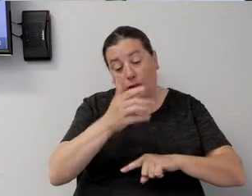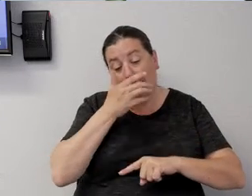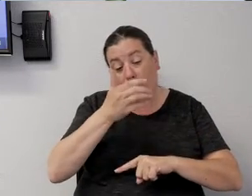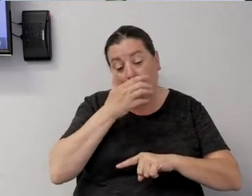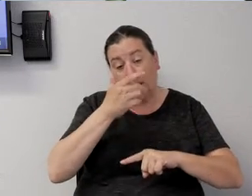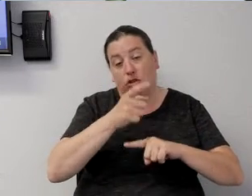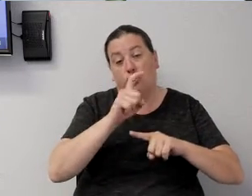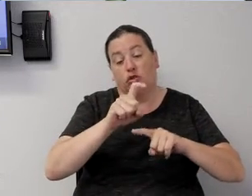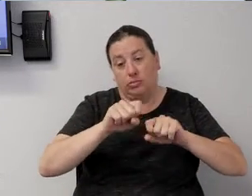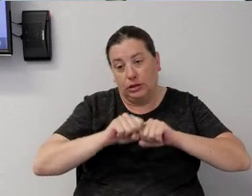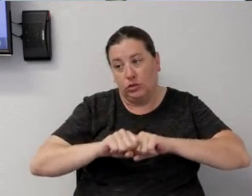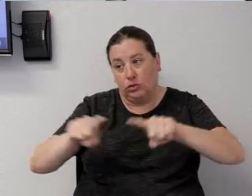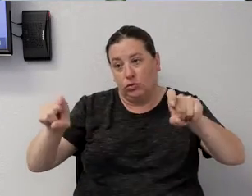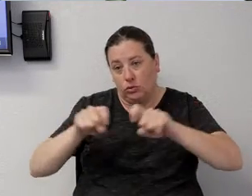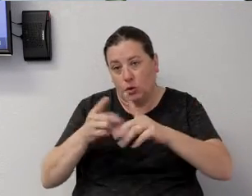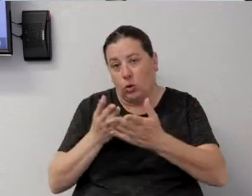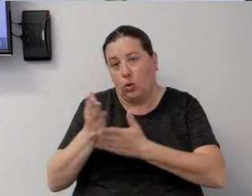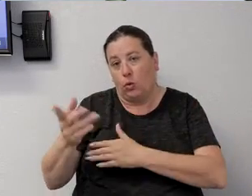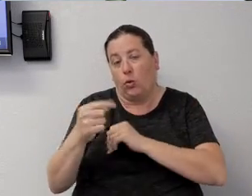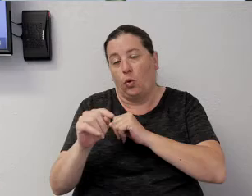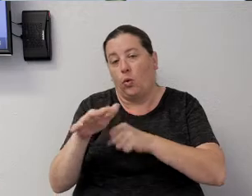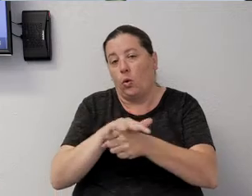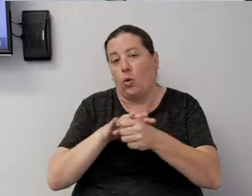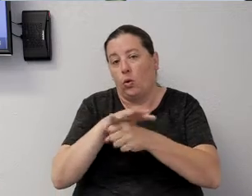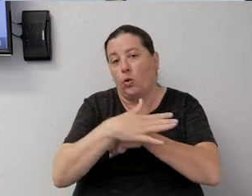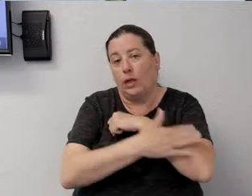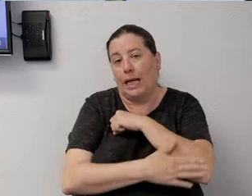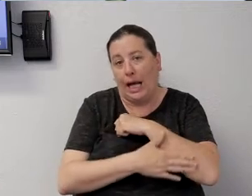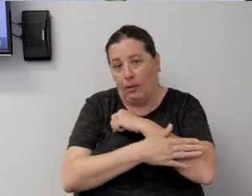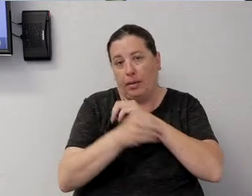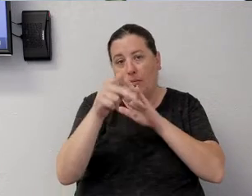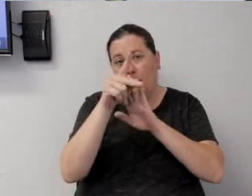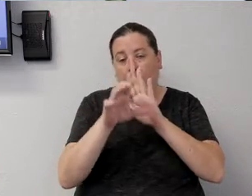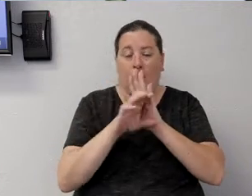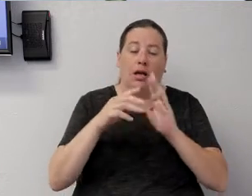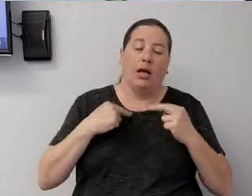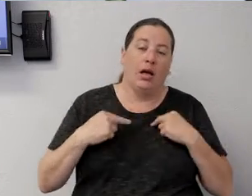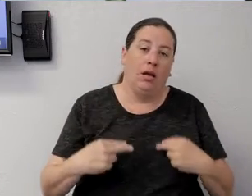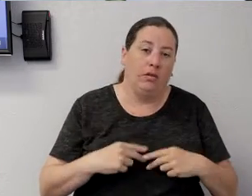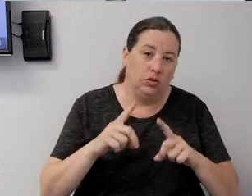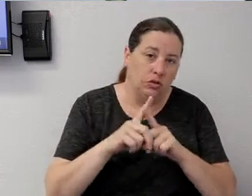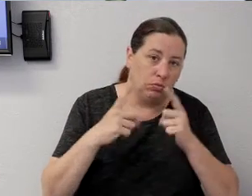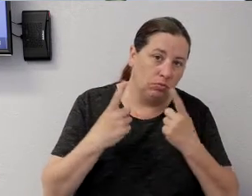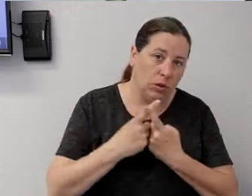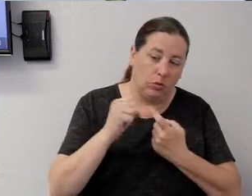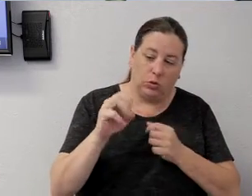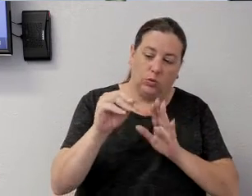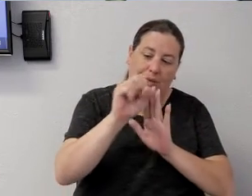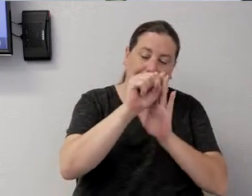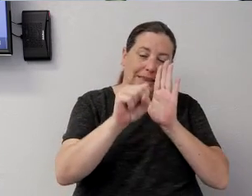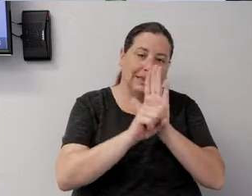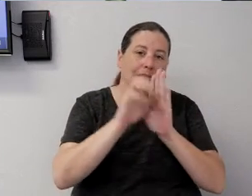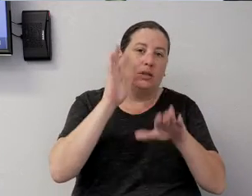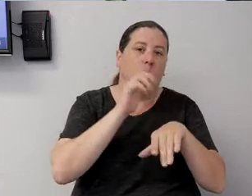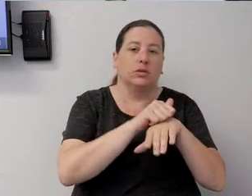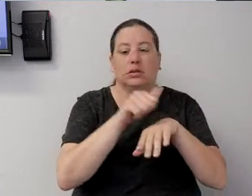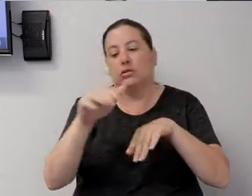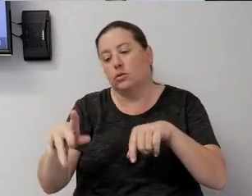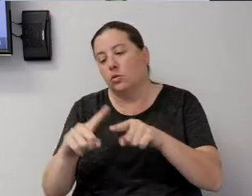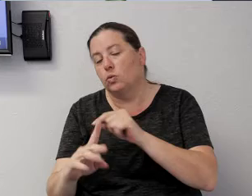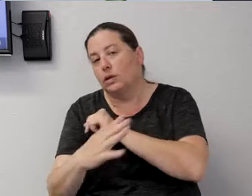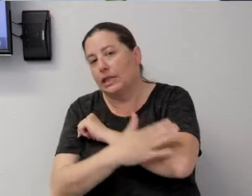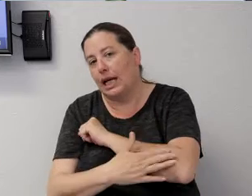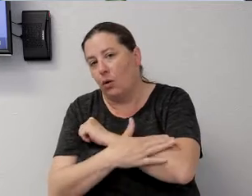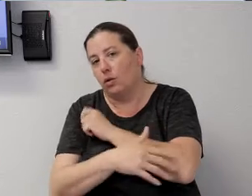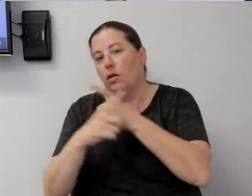the distribution channels are through the local counties and through the public health department. So the state then will send those masks to the county,